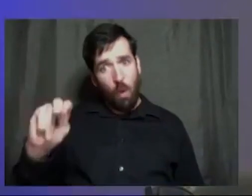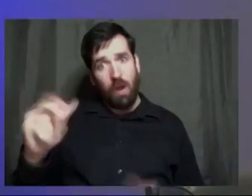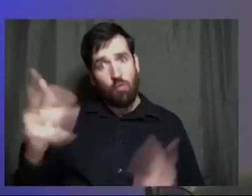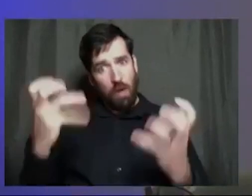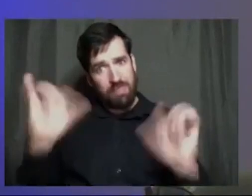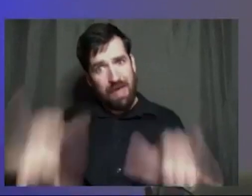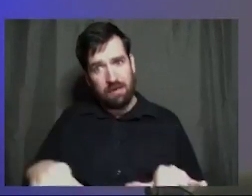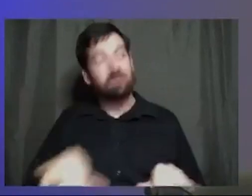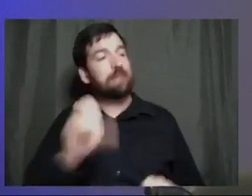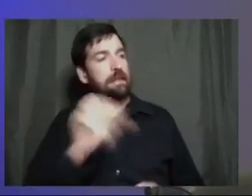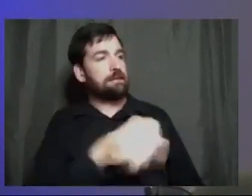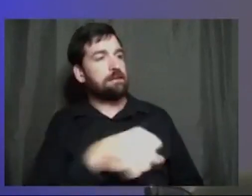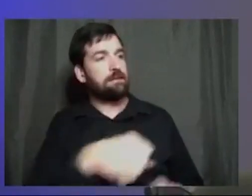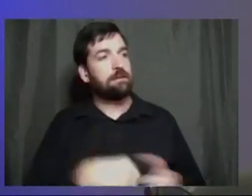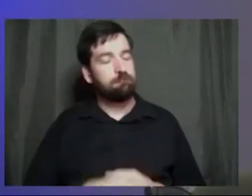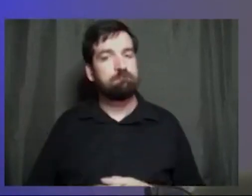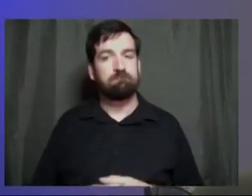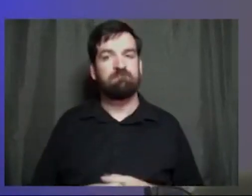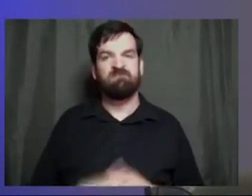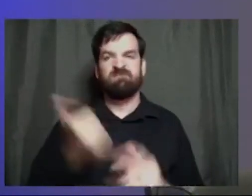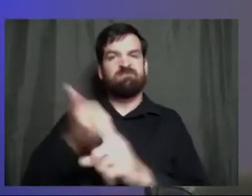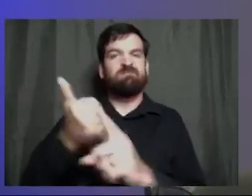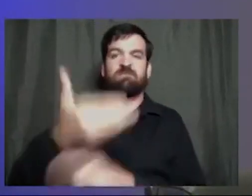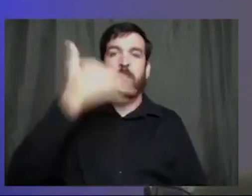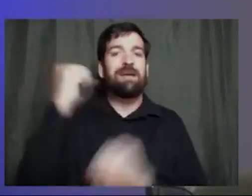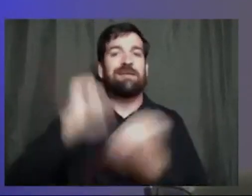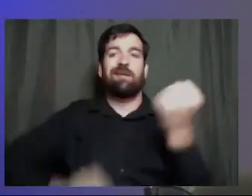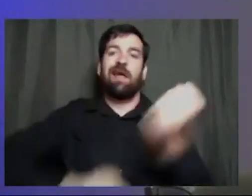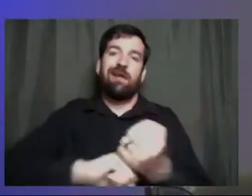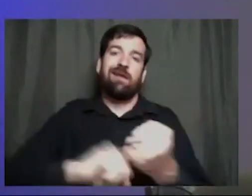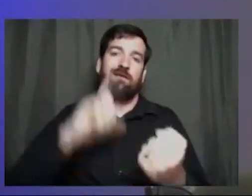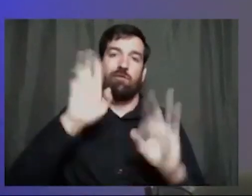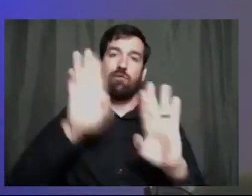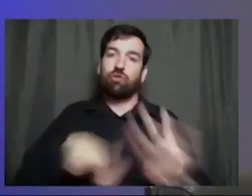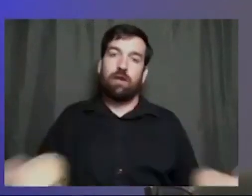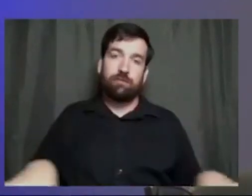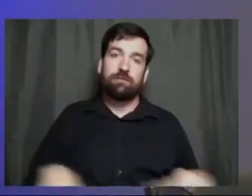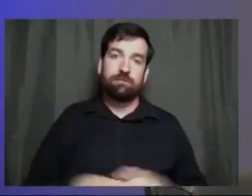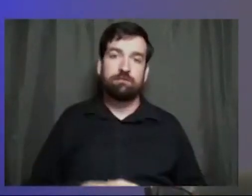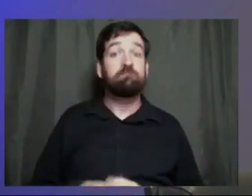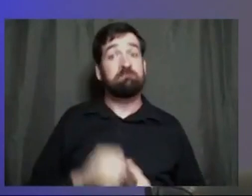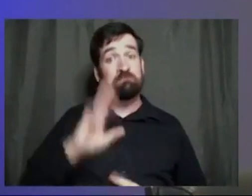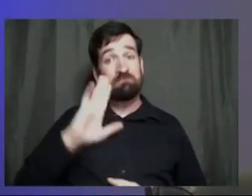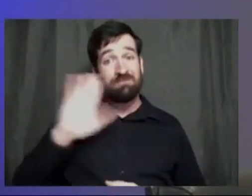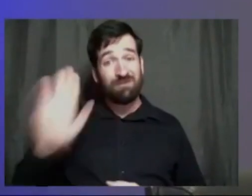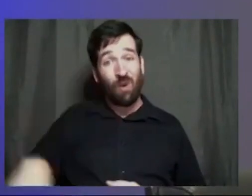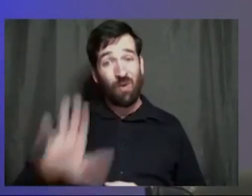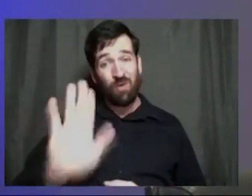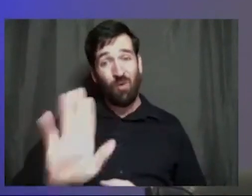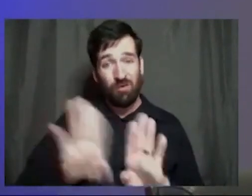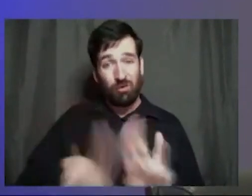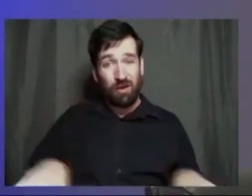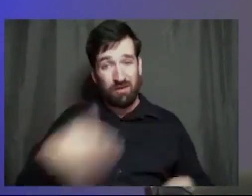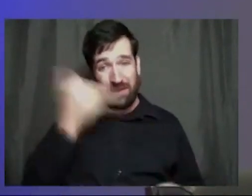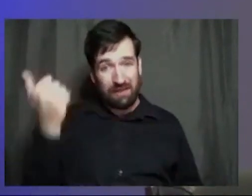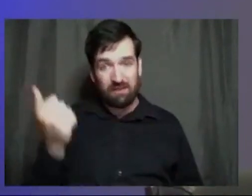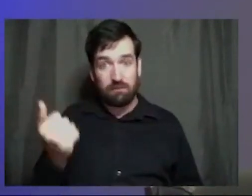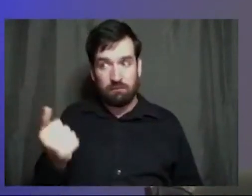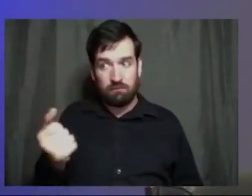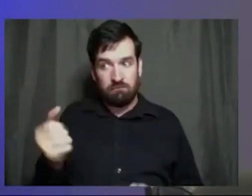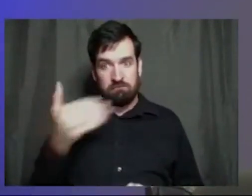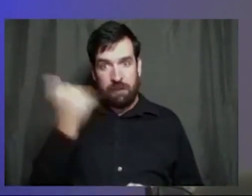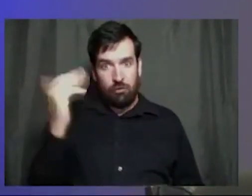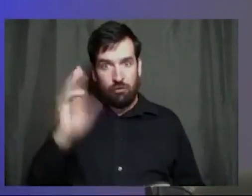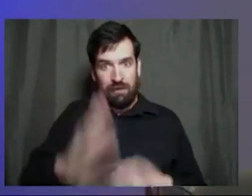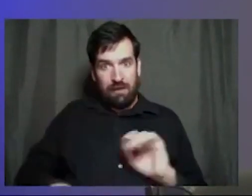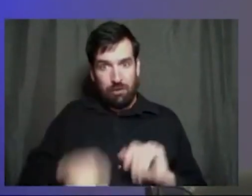Absolutely. You're the best advocate for your kid, and you know your kid the best, right? Nobody knows your kid as well as you do. So